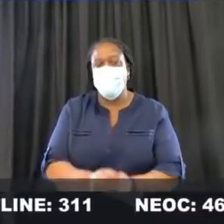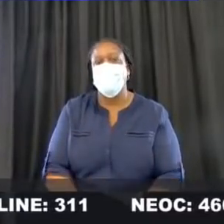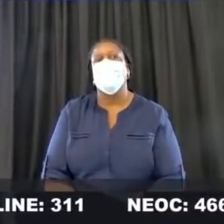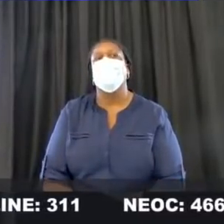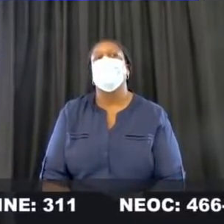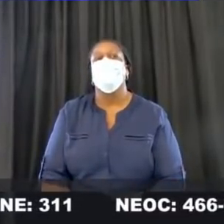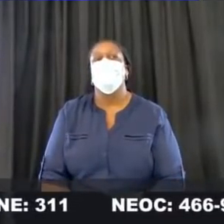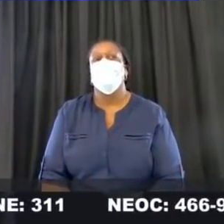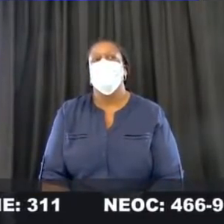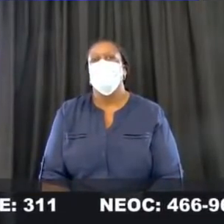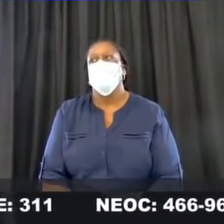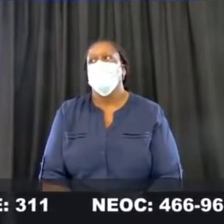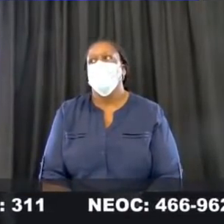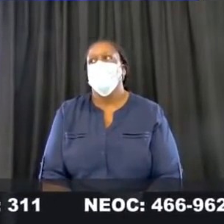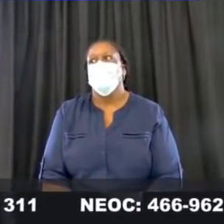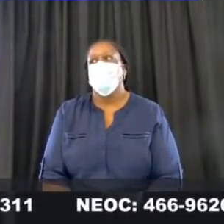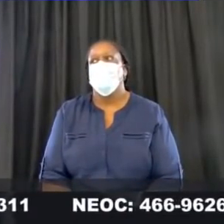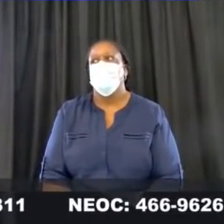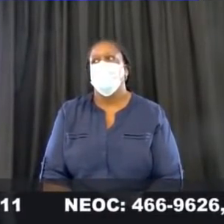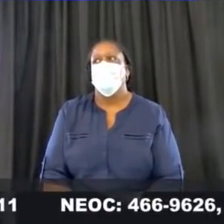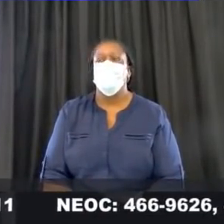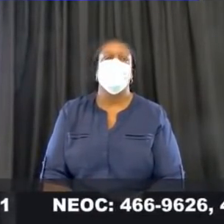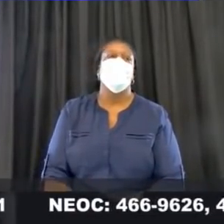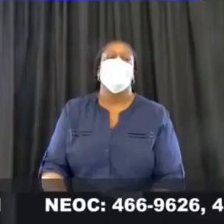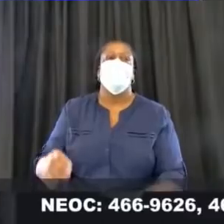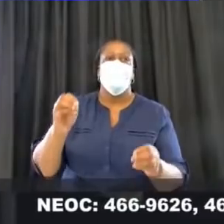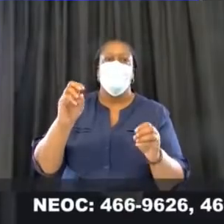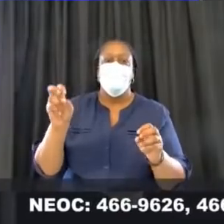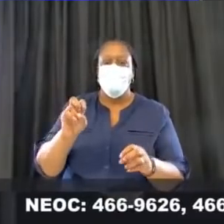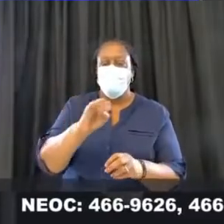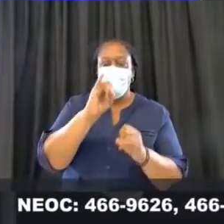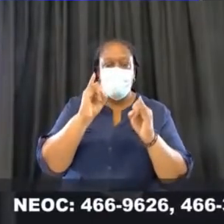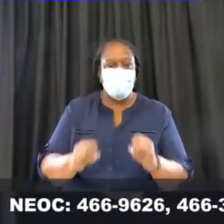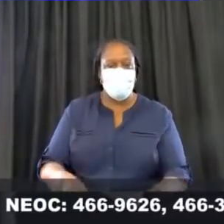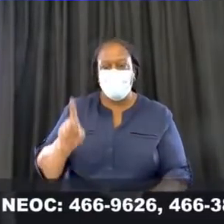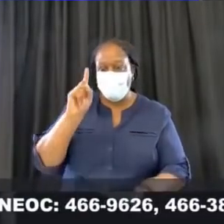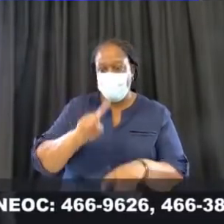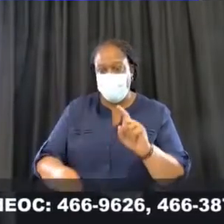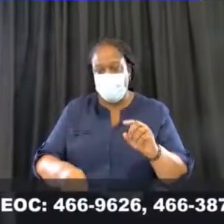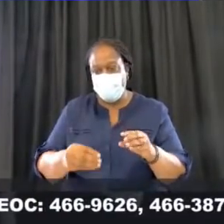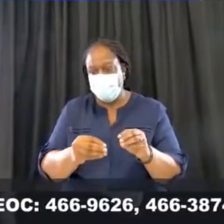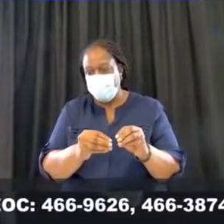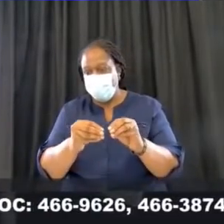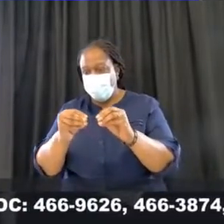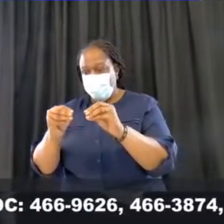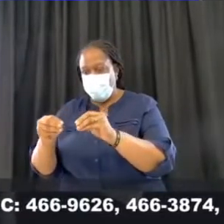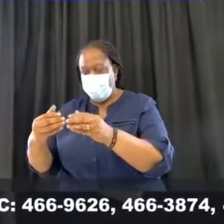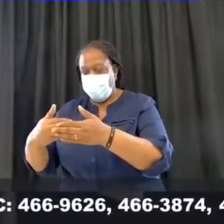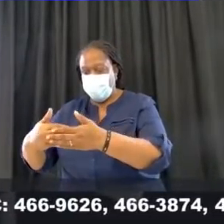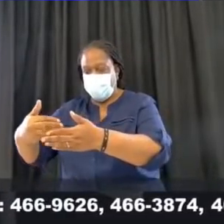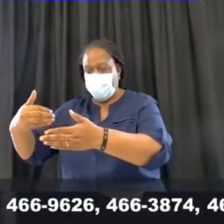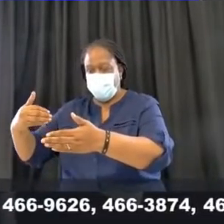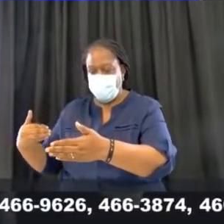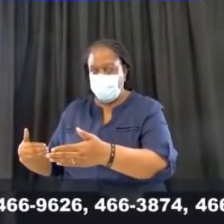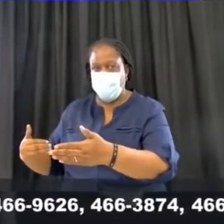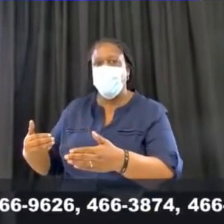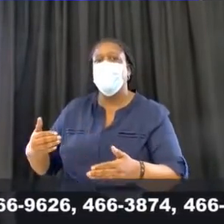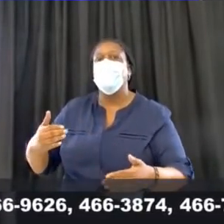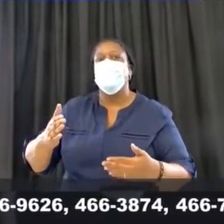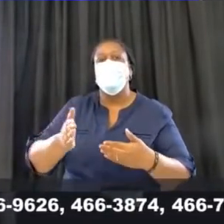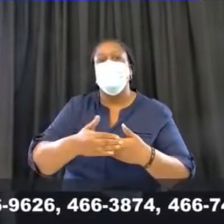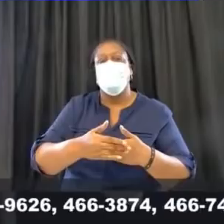a barricade where the tourists will not be able to come down into that area. So the Amina Market and the Pelican Mall area are areas